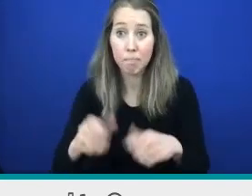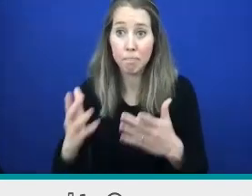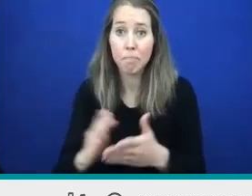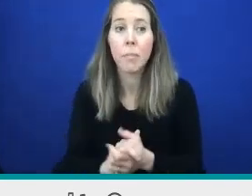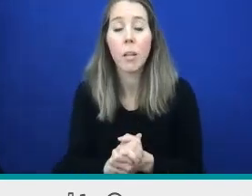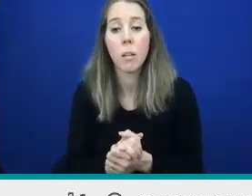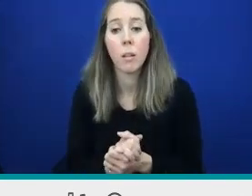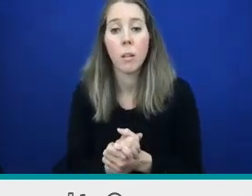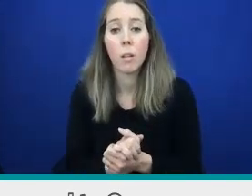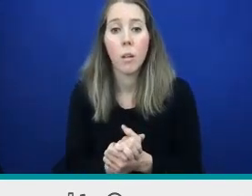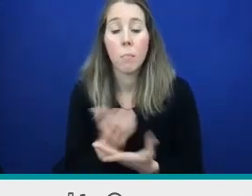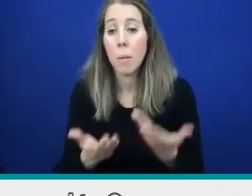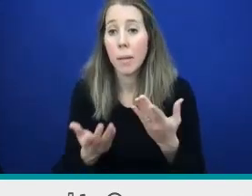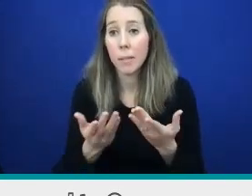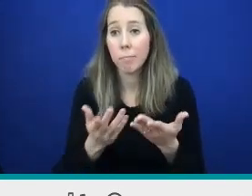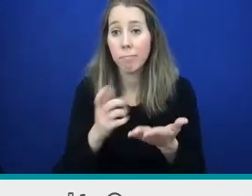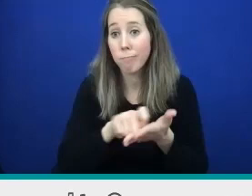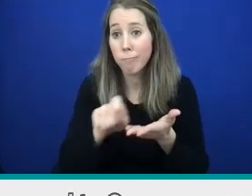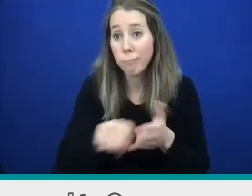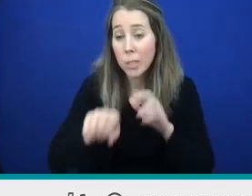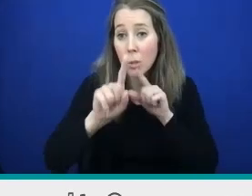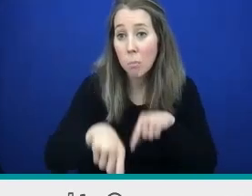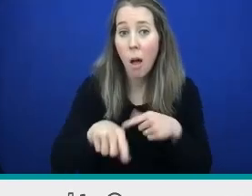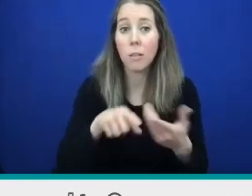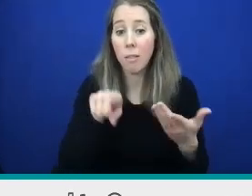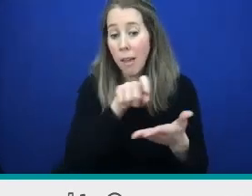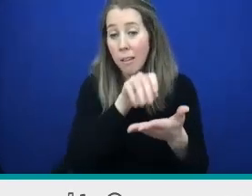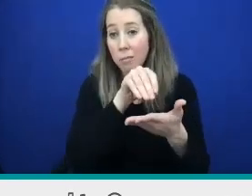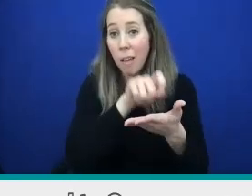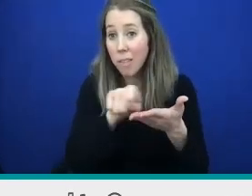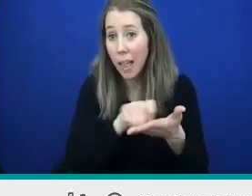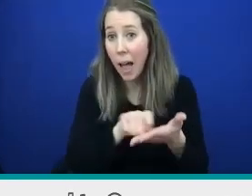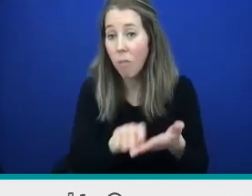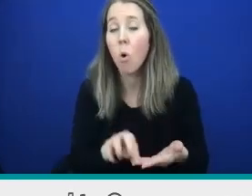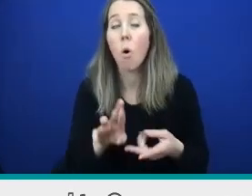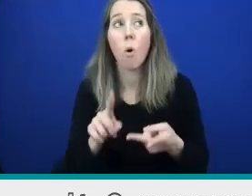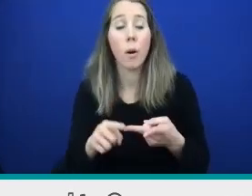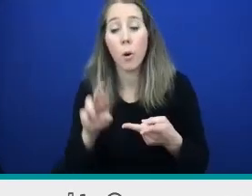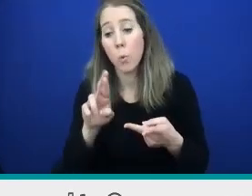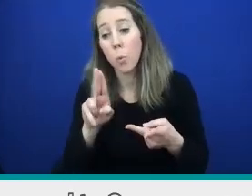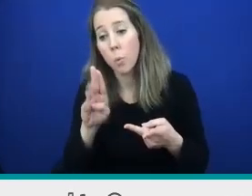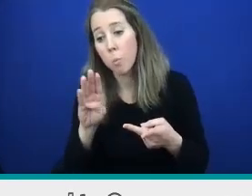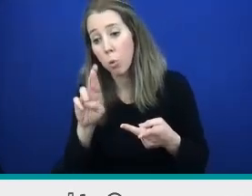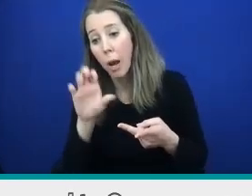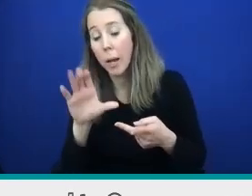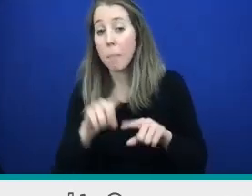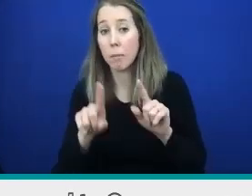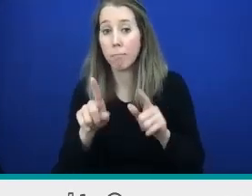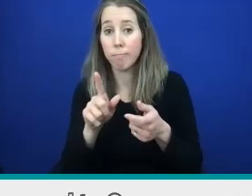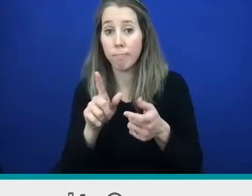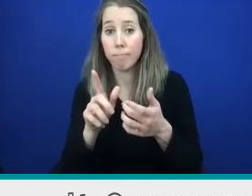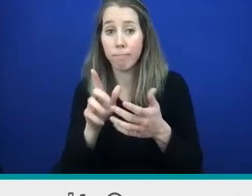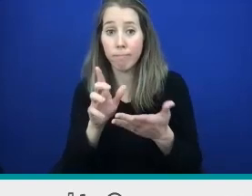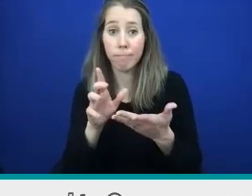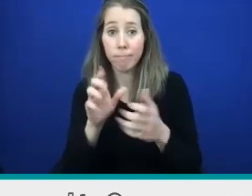And so it could be a free response kind of form that you have them fill out. It can be more of that rubric, but you do have this customizable form